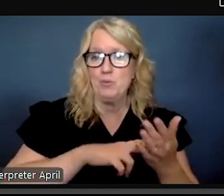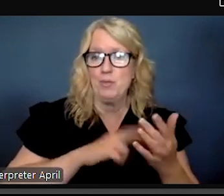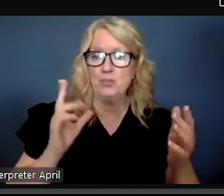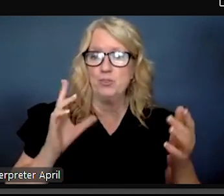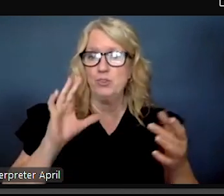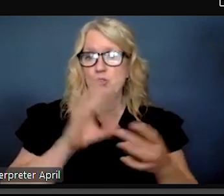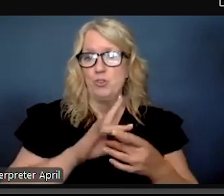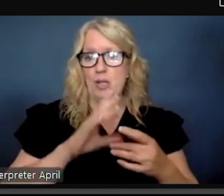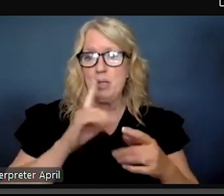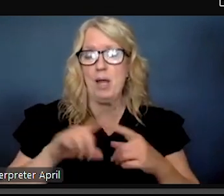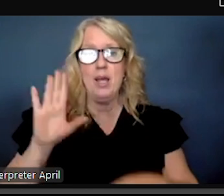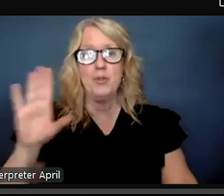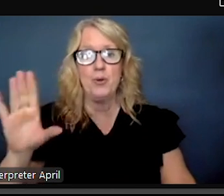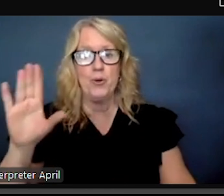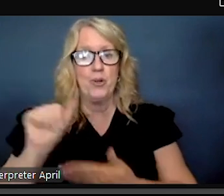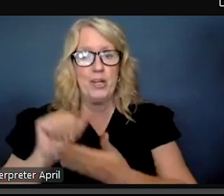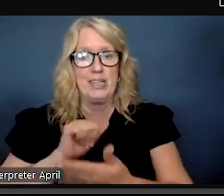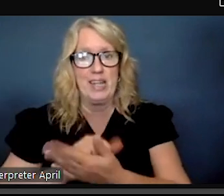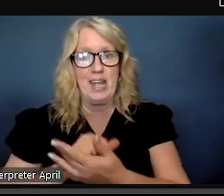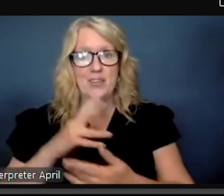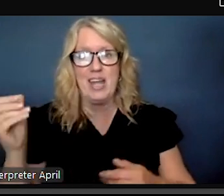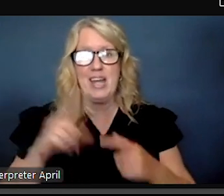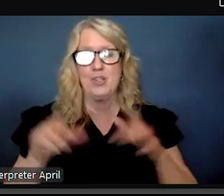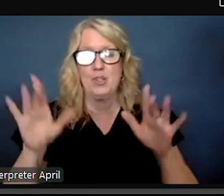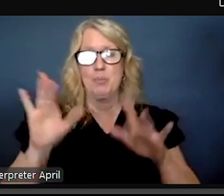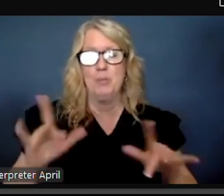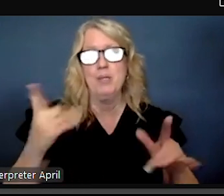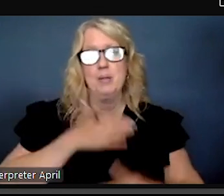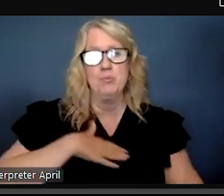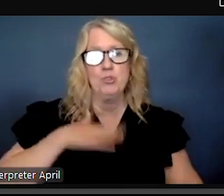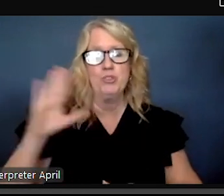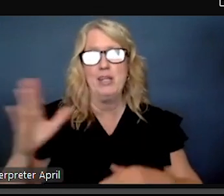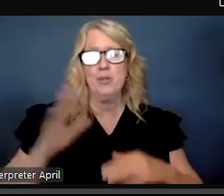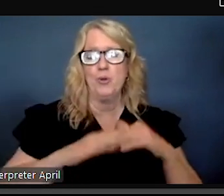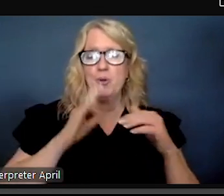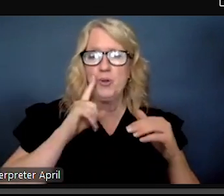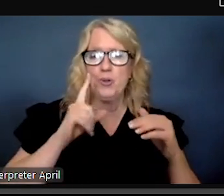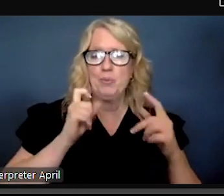I'm on Lisa's account and her computer. So I appreciate her generosity,